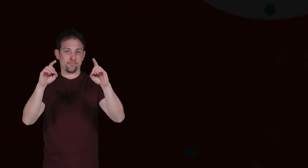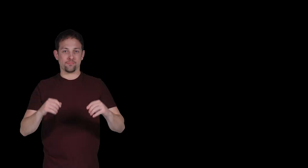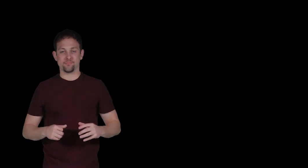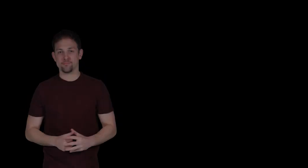enjoyed We